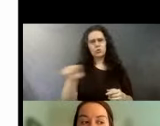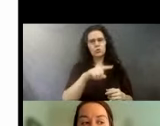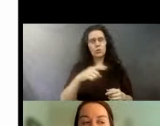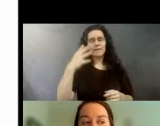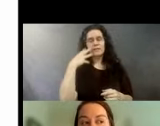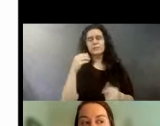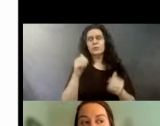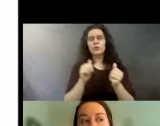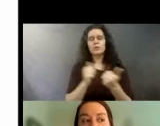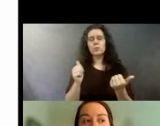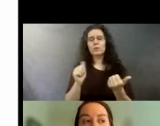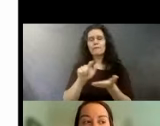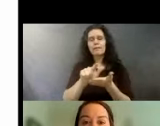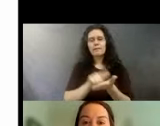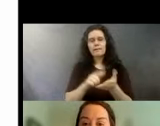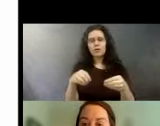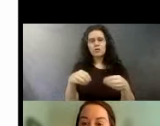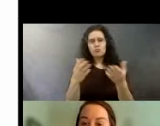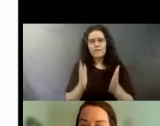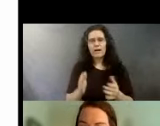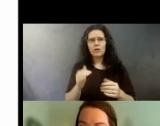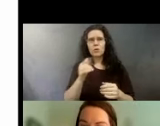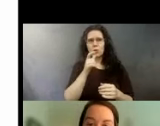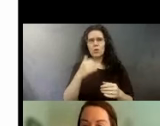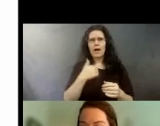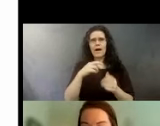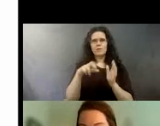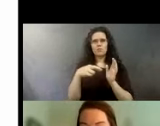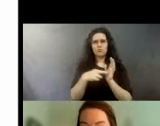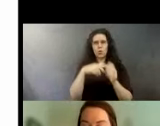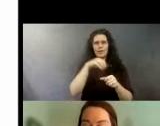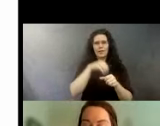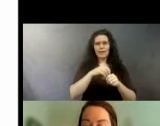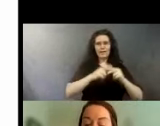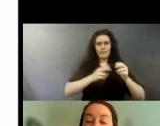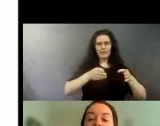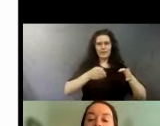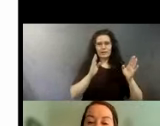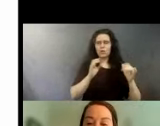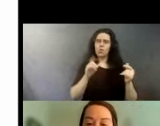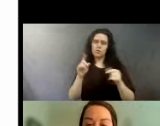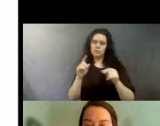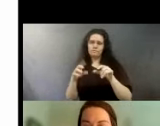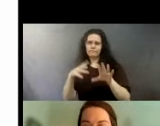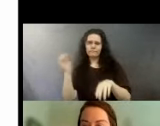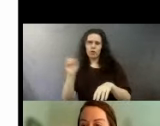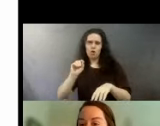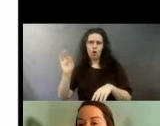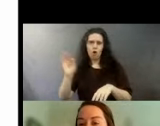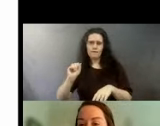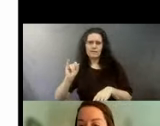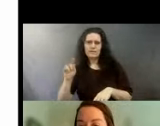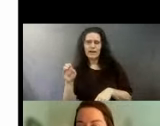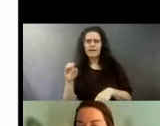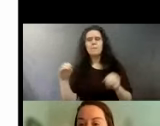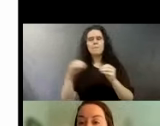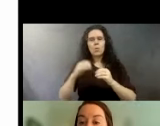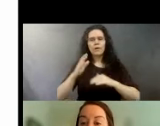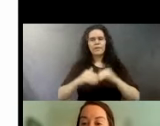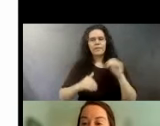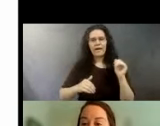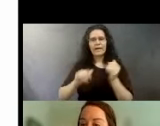legal providers having roles on site or not on site that go beyond sort of client legal assistance. I mean, Caroline was talking